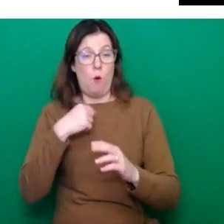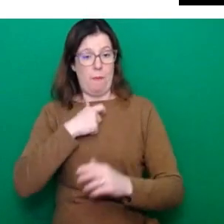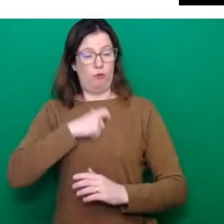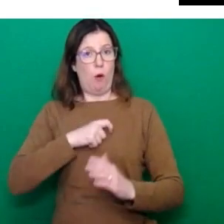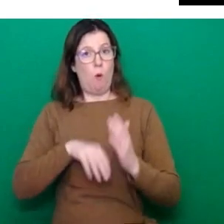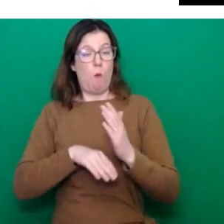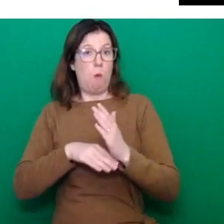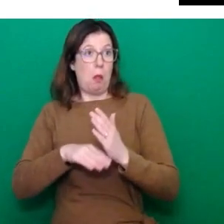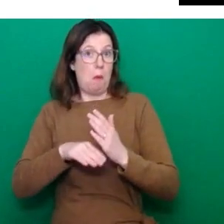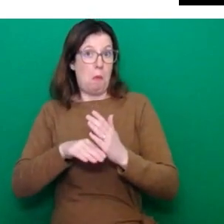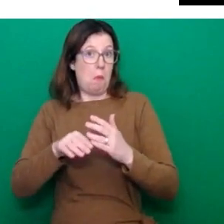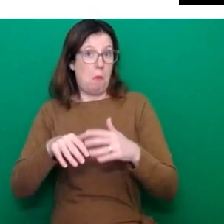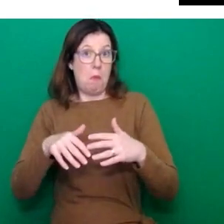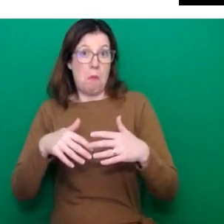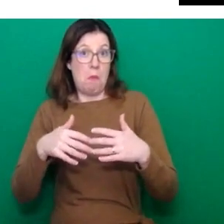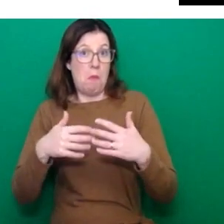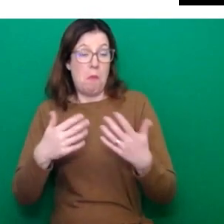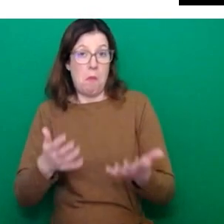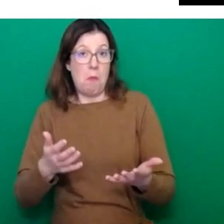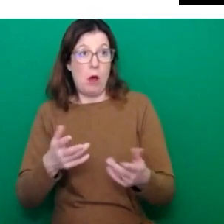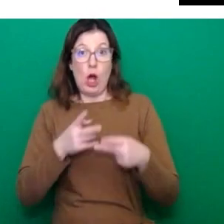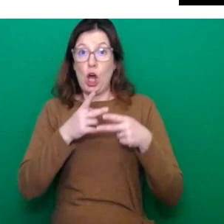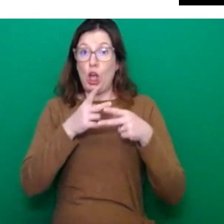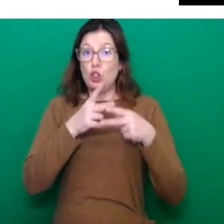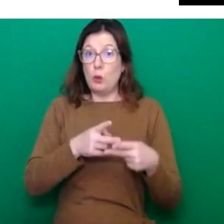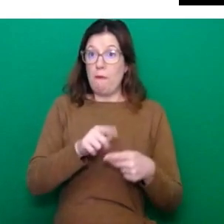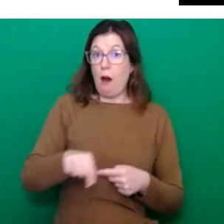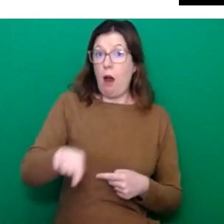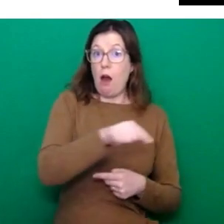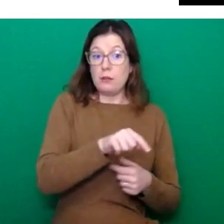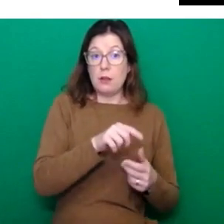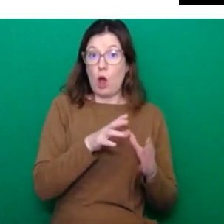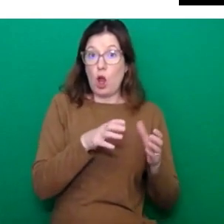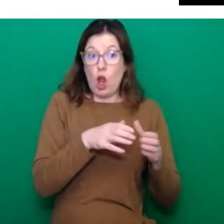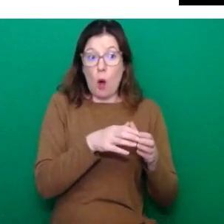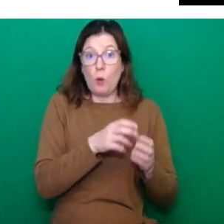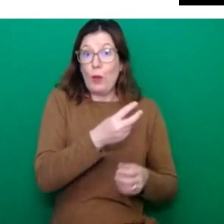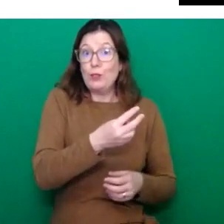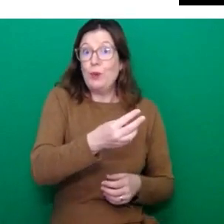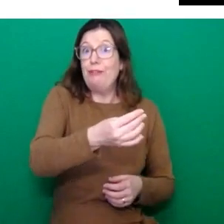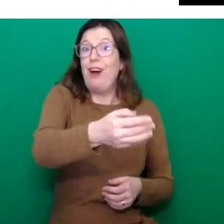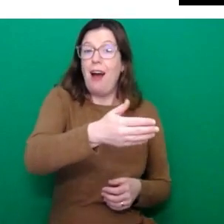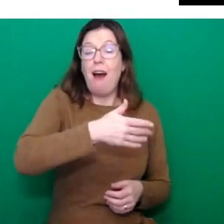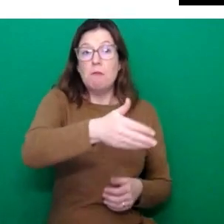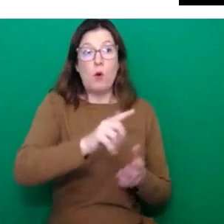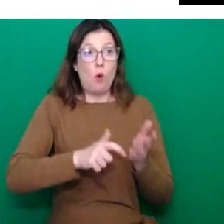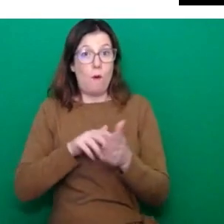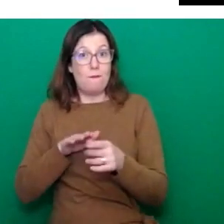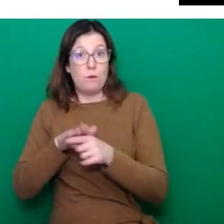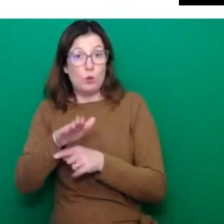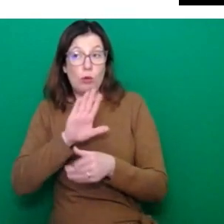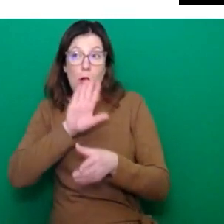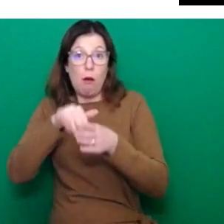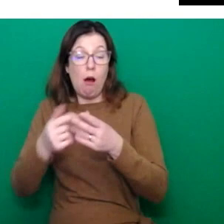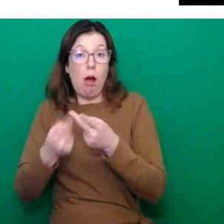that is perhaps being a supervisor for other cohorts, or further work down the line in other services,